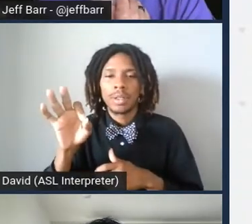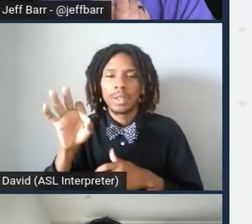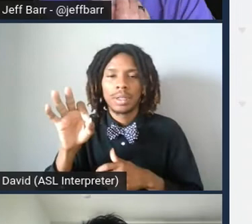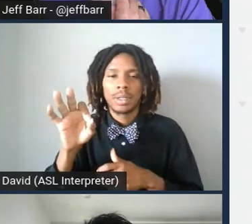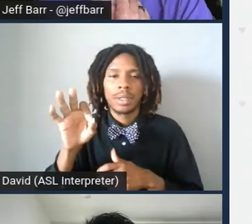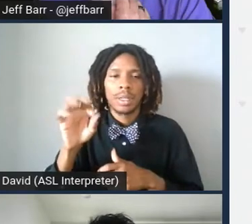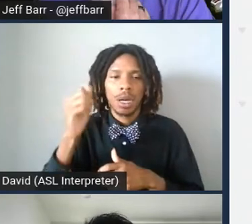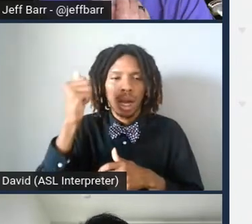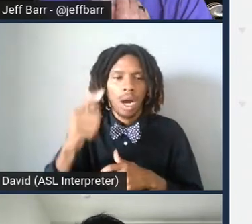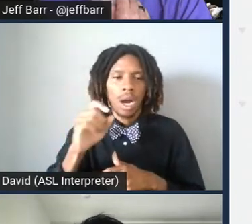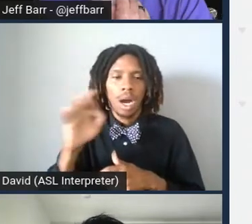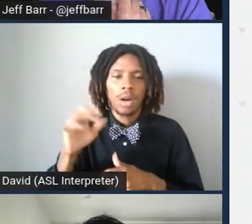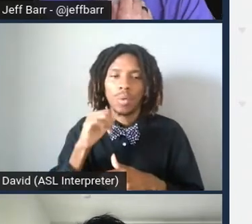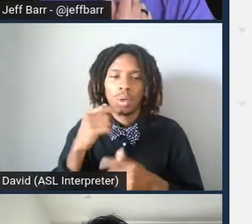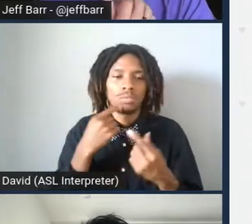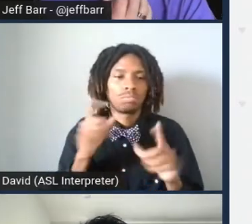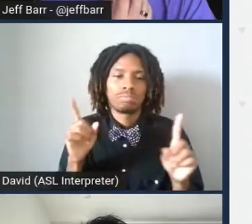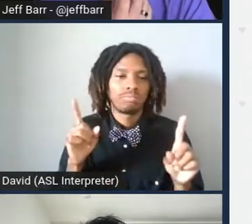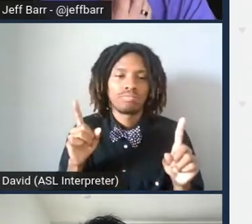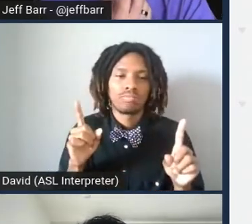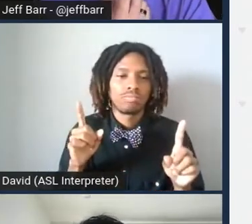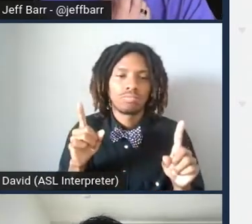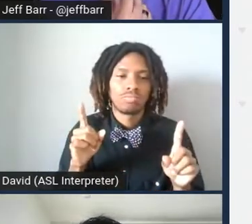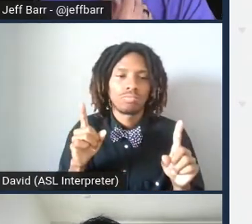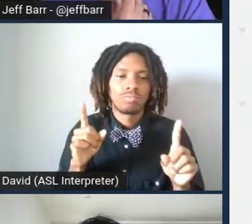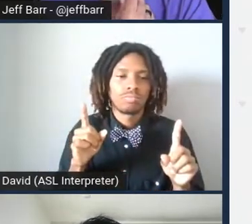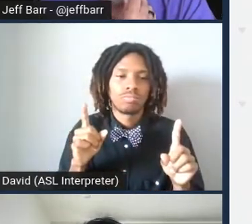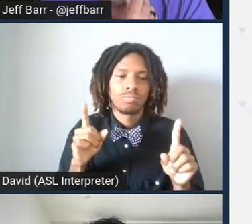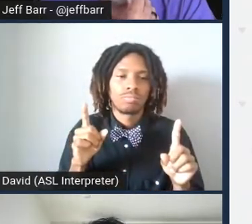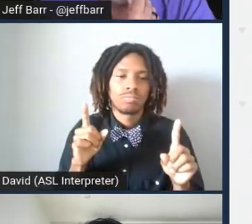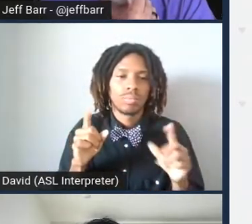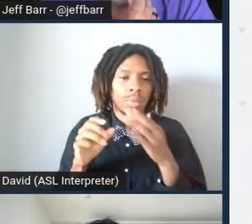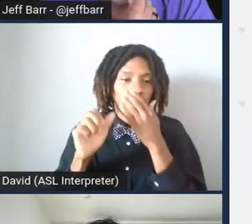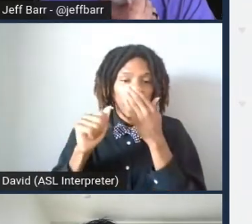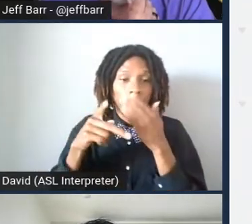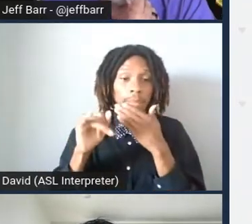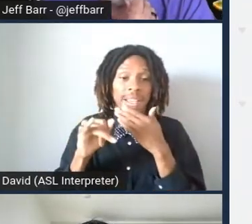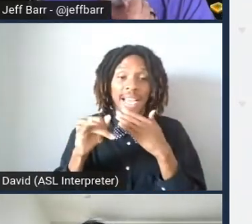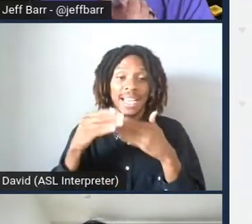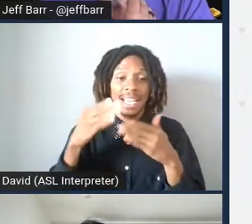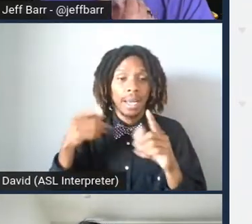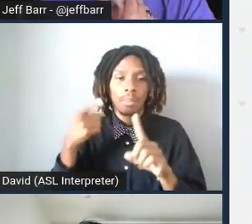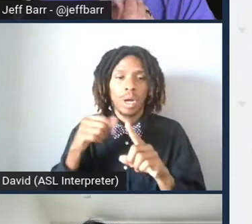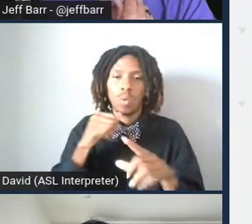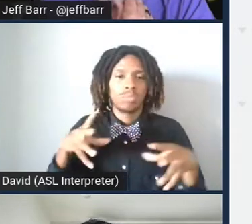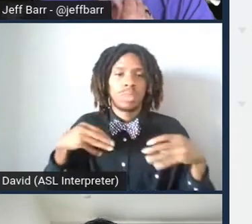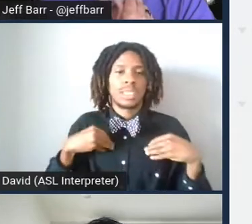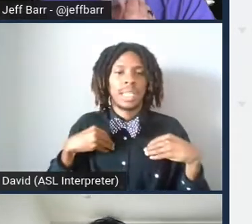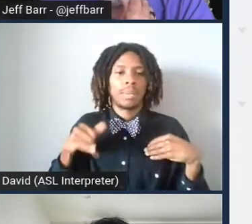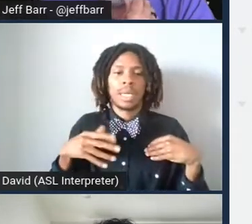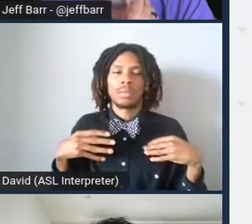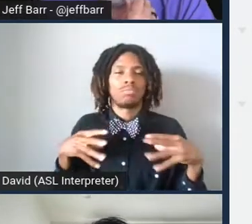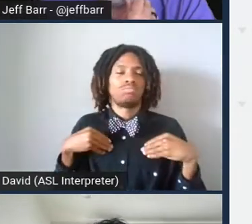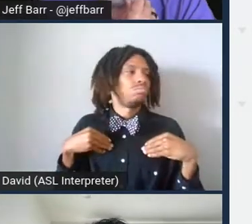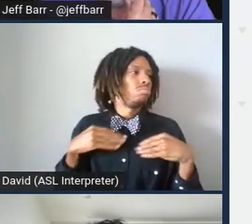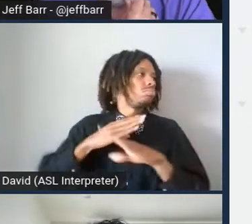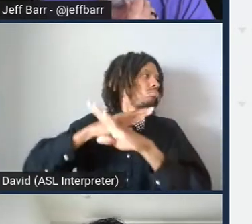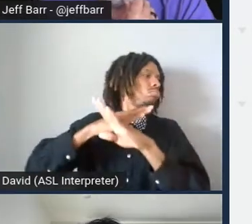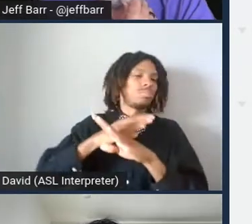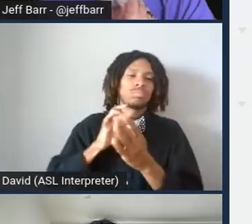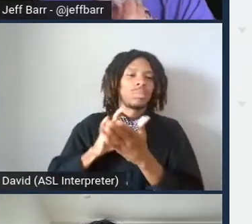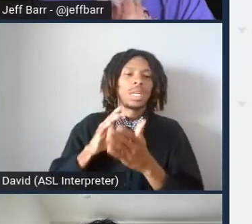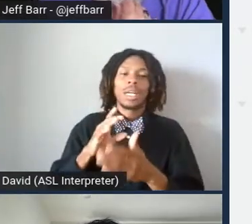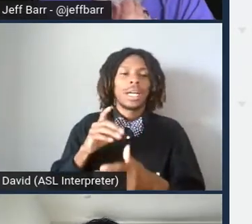turn this all off, this action will not go through. The API endpoint in the cluster will not accept this action. Regardless of how we